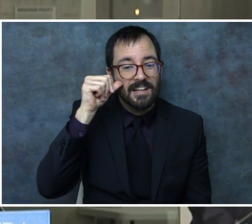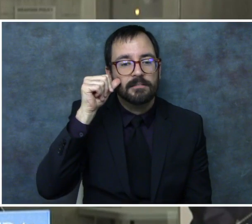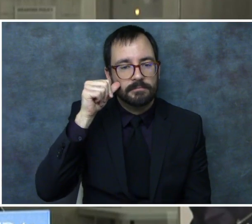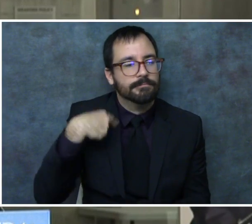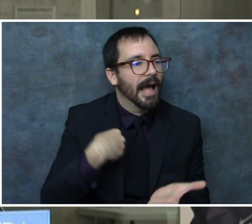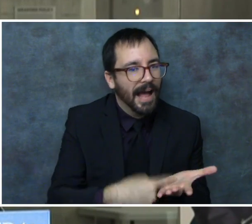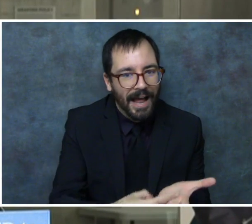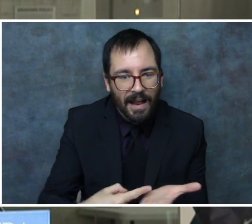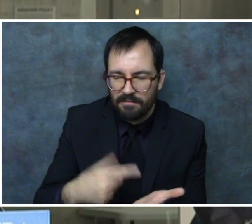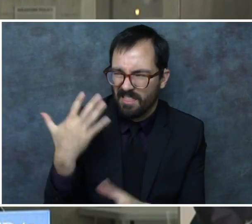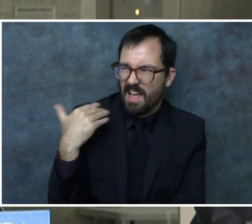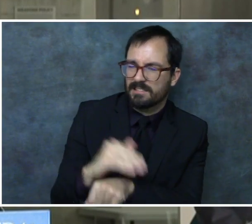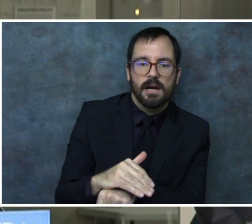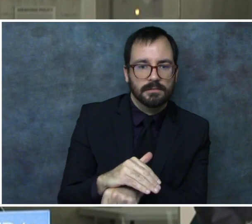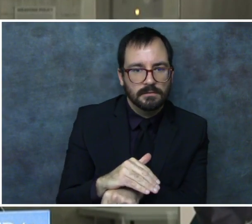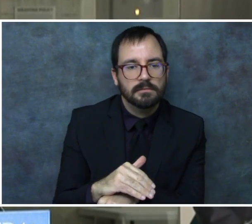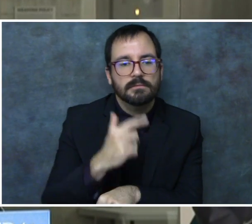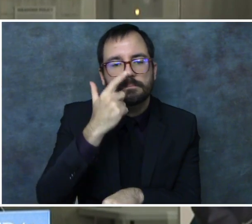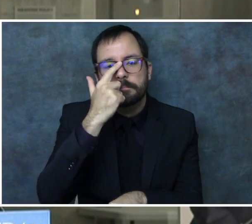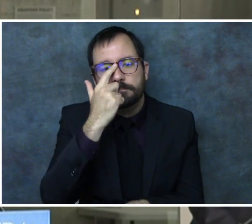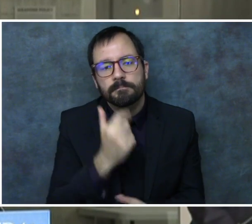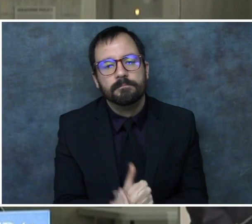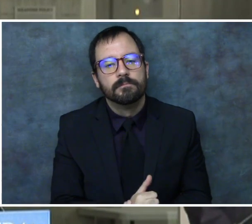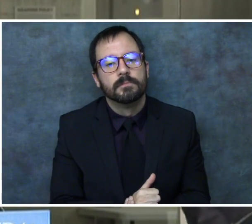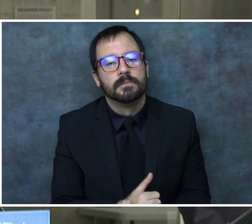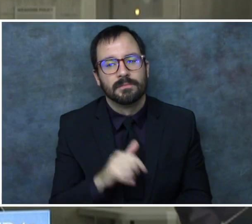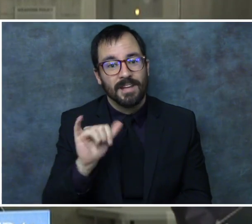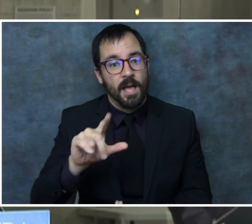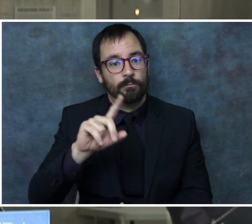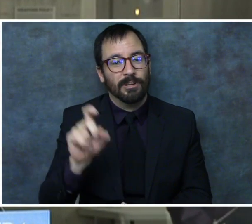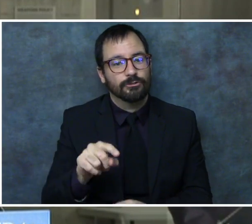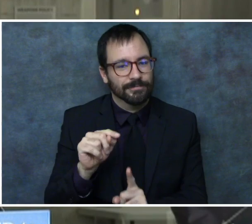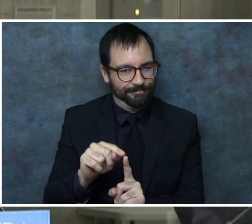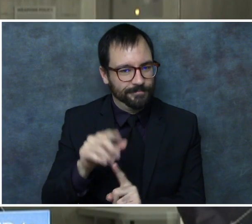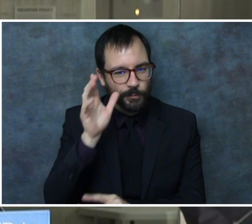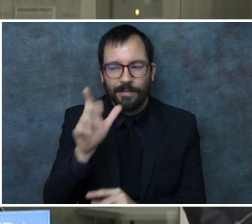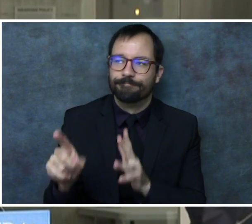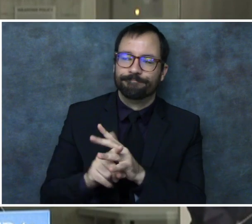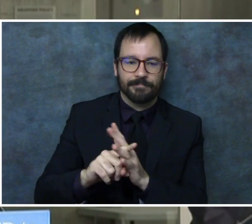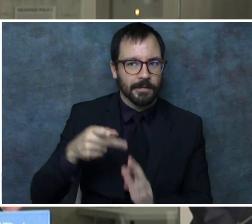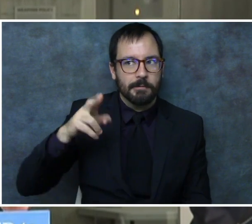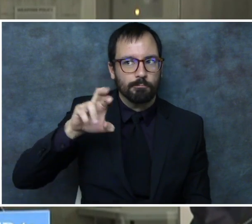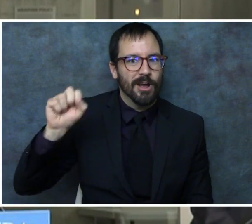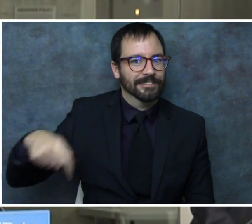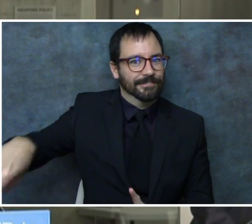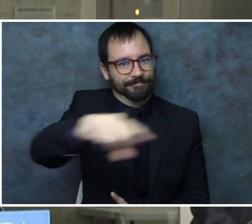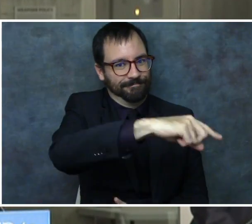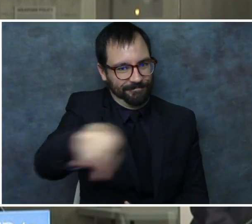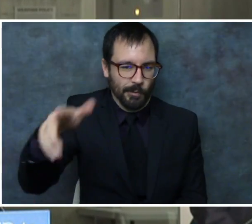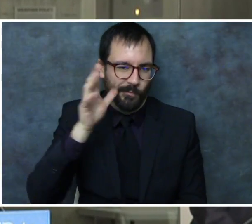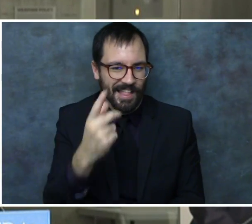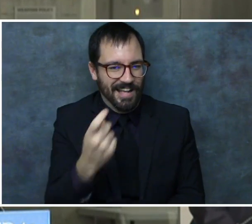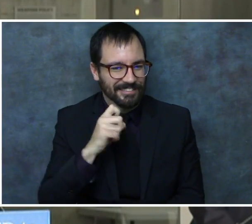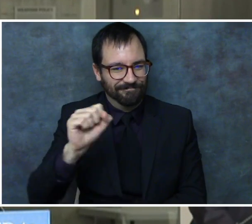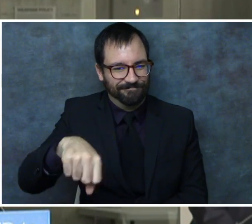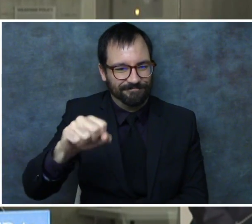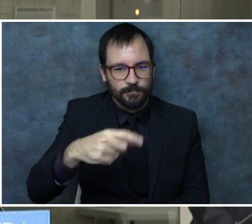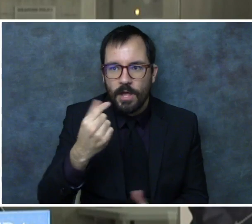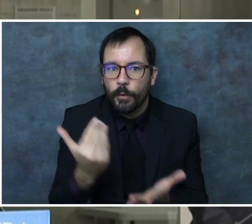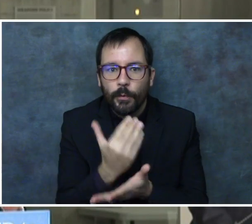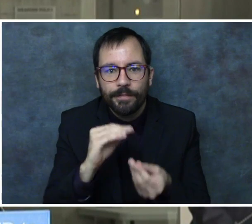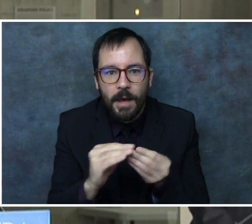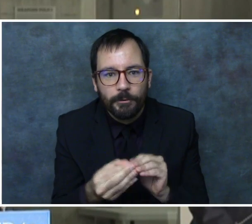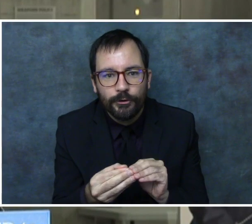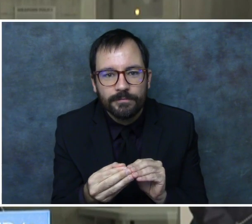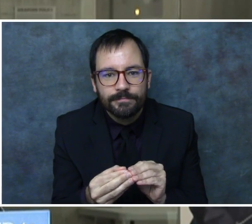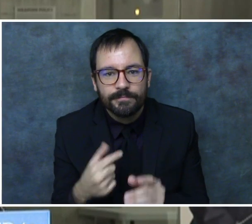said that question's going to come. I said the press is going to ask me, what's the new number? And I said to Marty, what do you think it is? And he looked at me, I don't know what it is. And there's